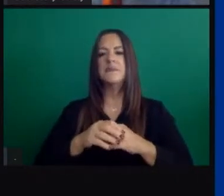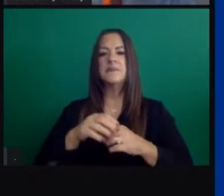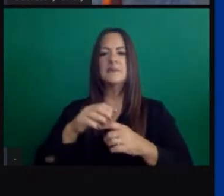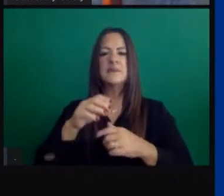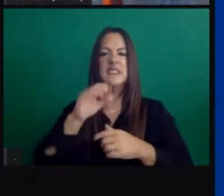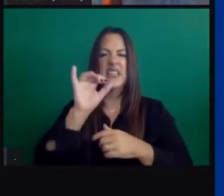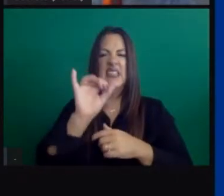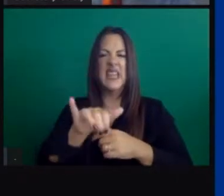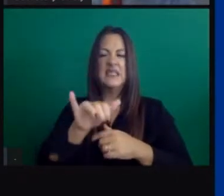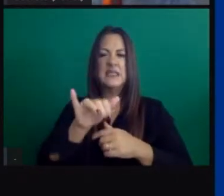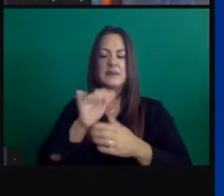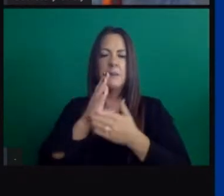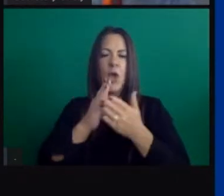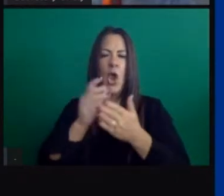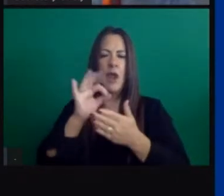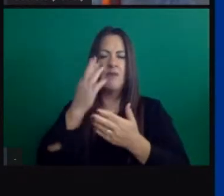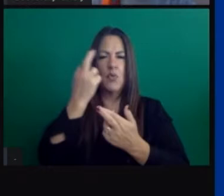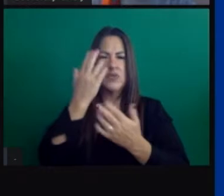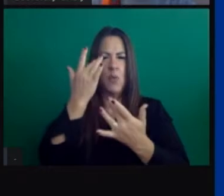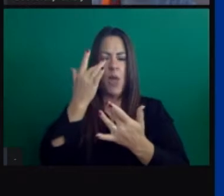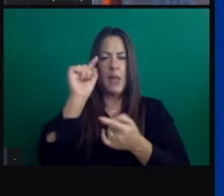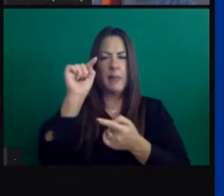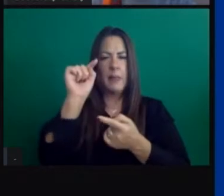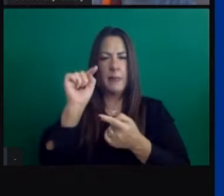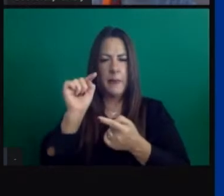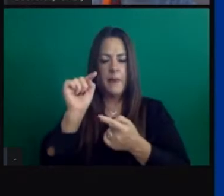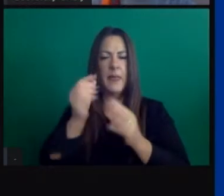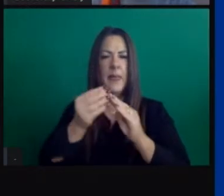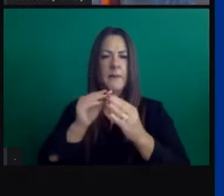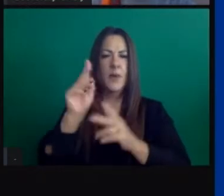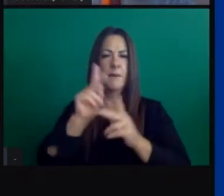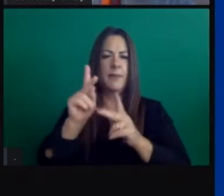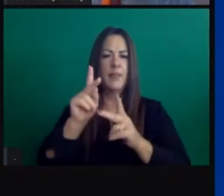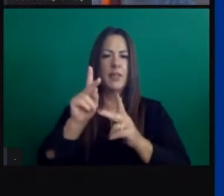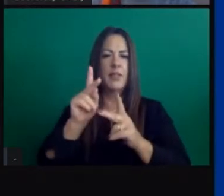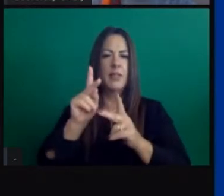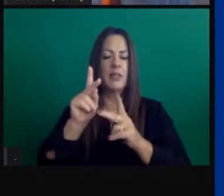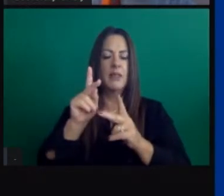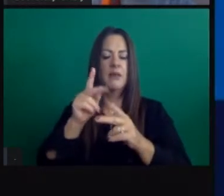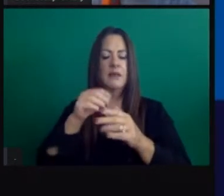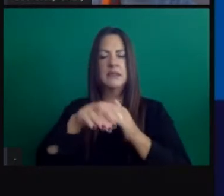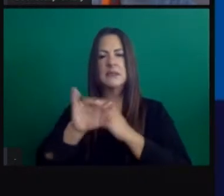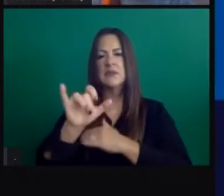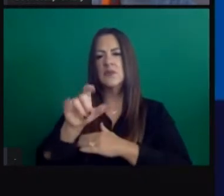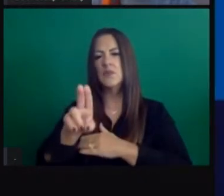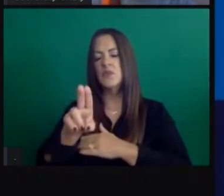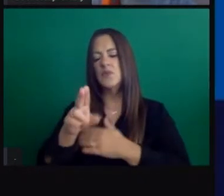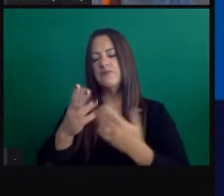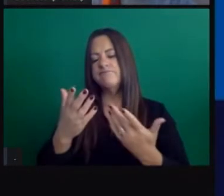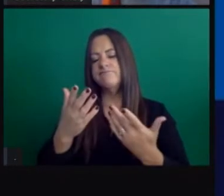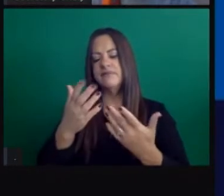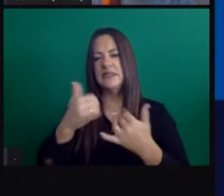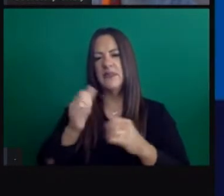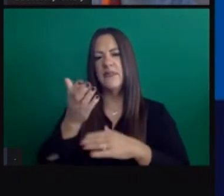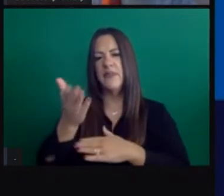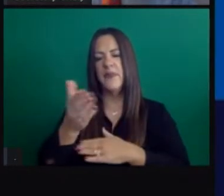slower decrease than we see on overall hospitalizations. Next slide.